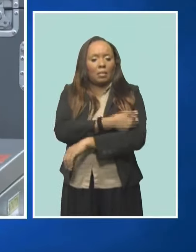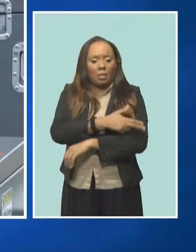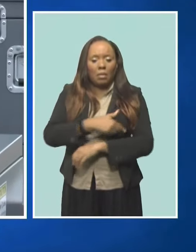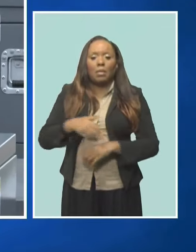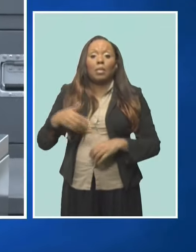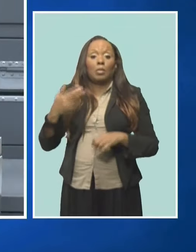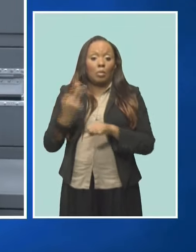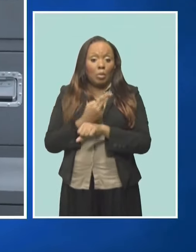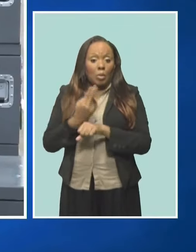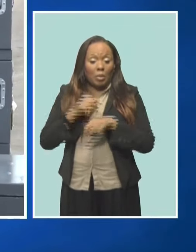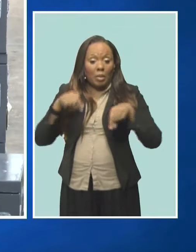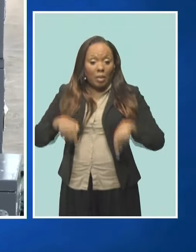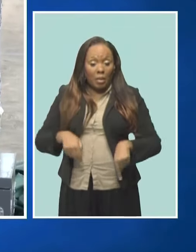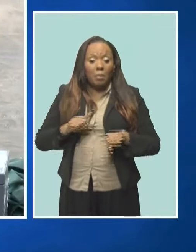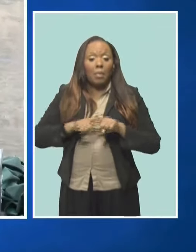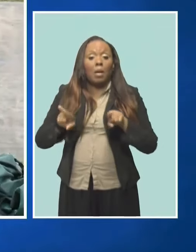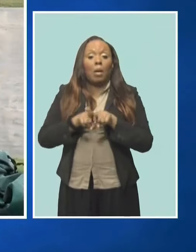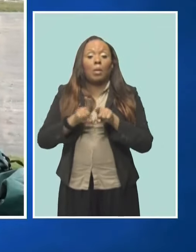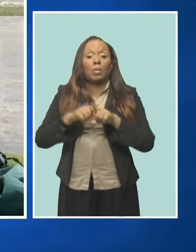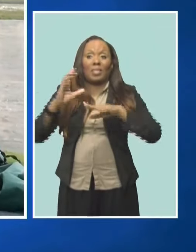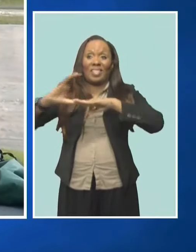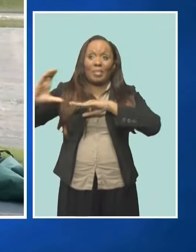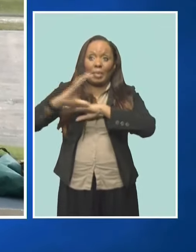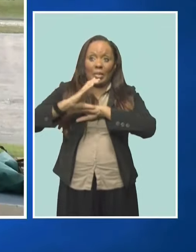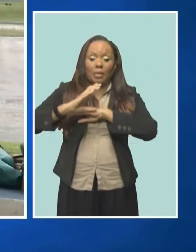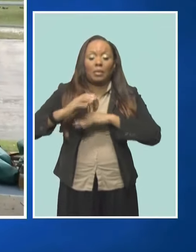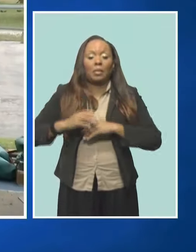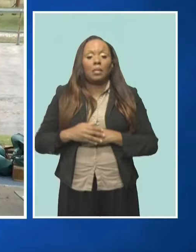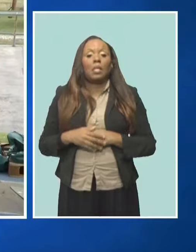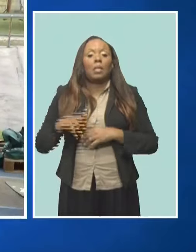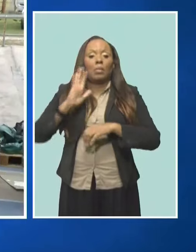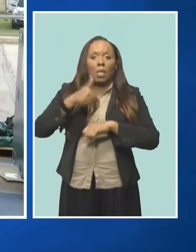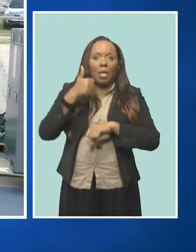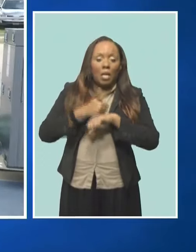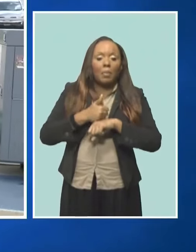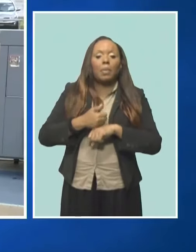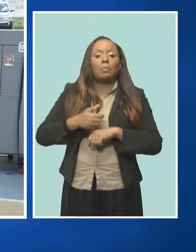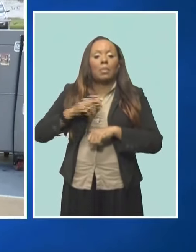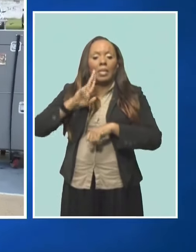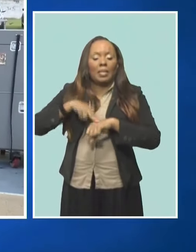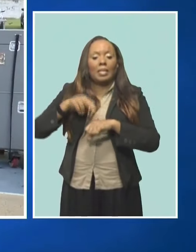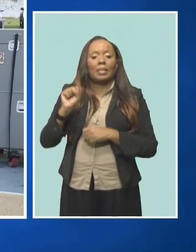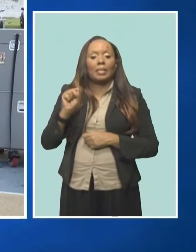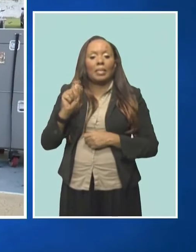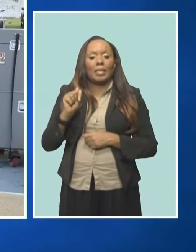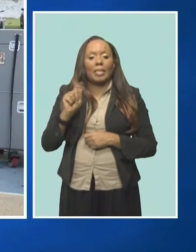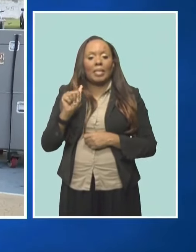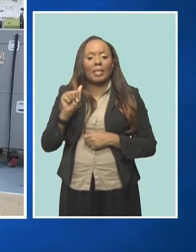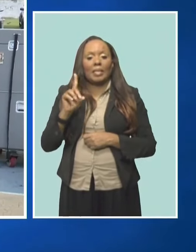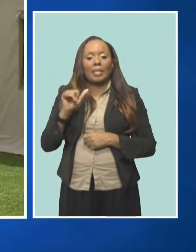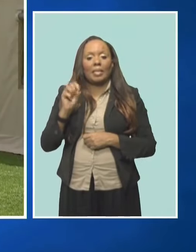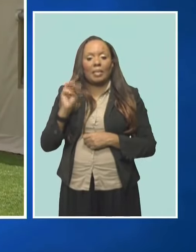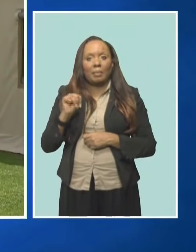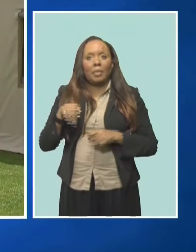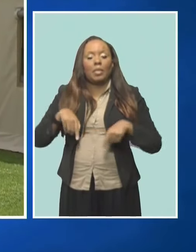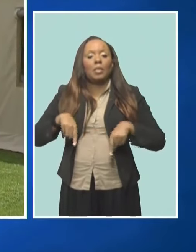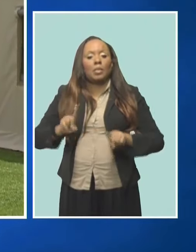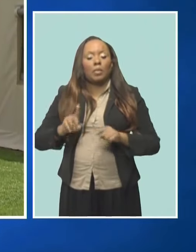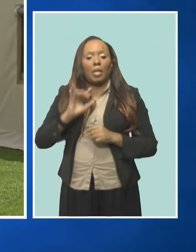across the region. The facility was last set up at the National Stadium to bolster medical response during